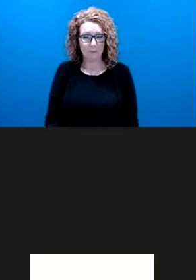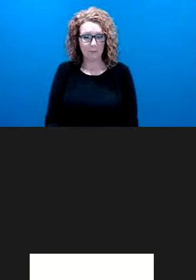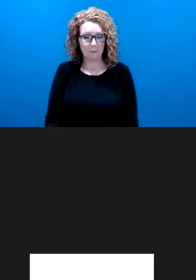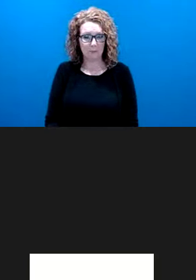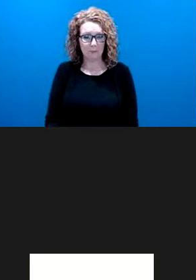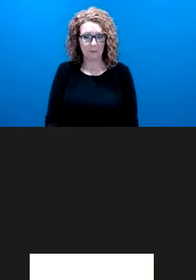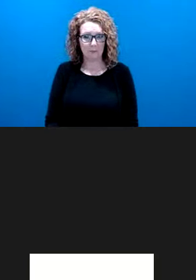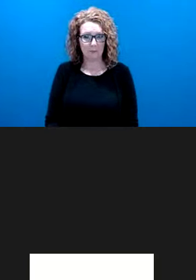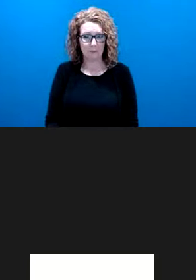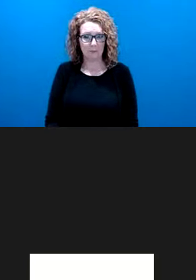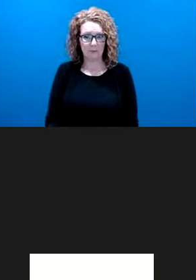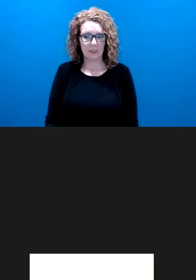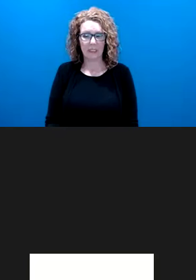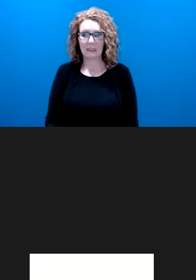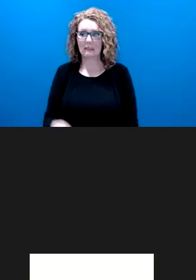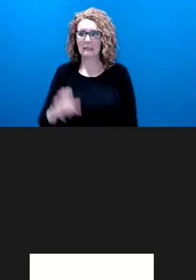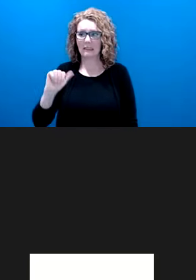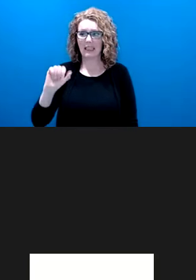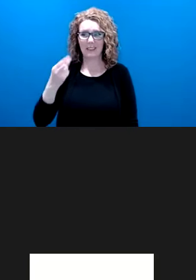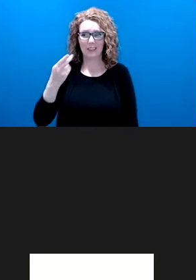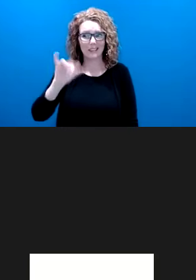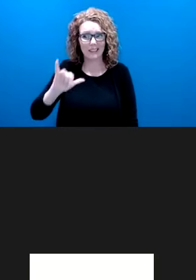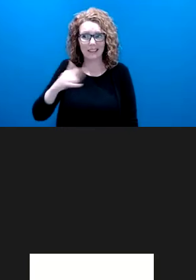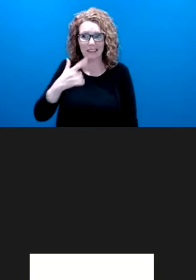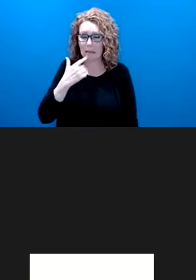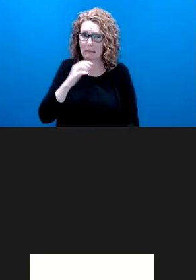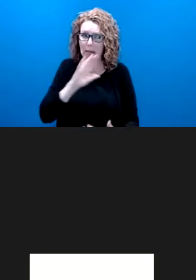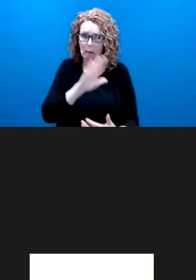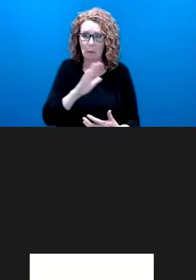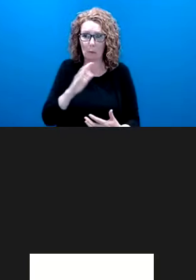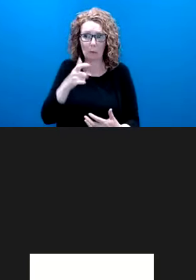The tinfoilness is increasing.